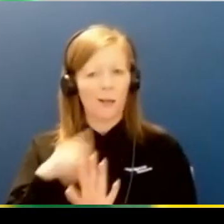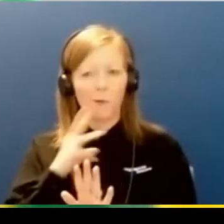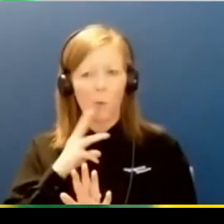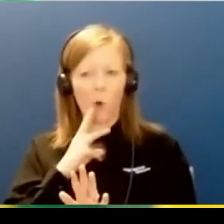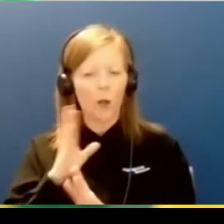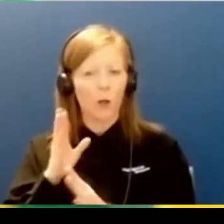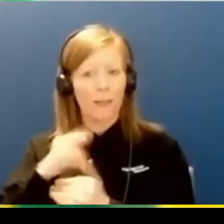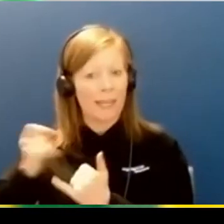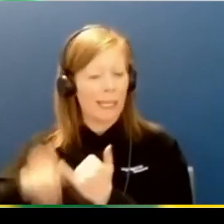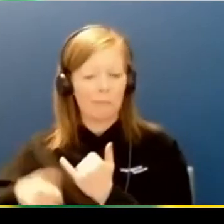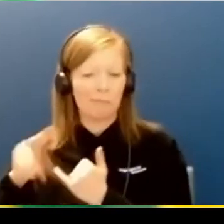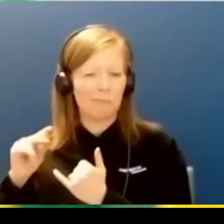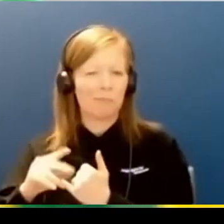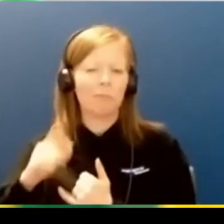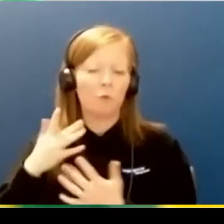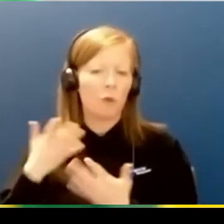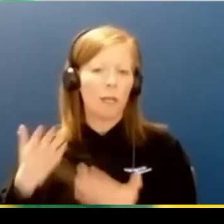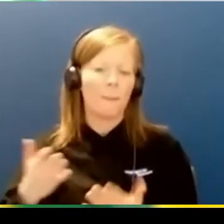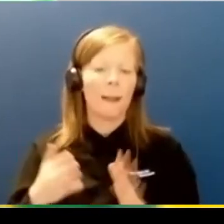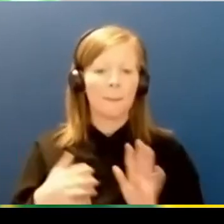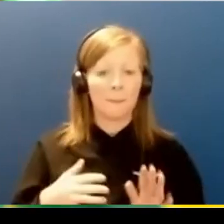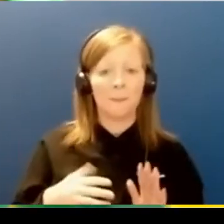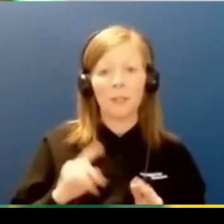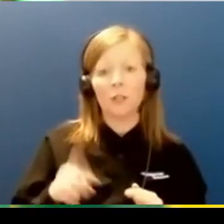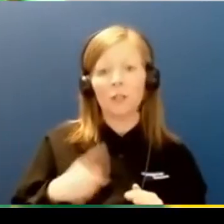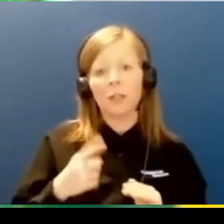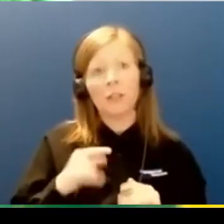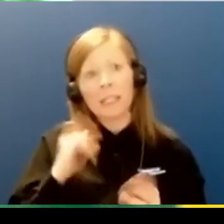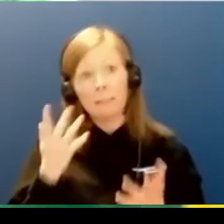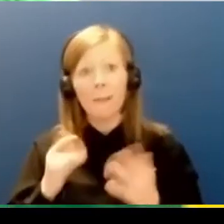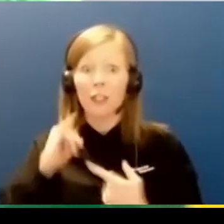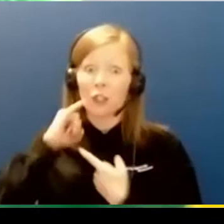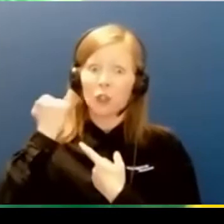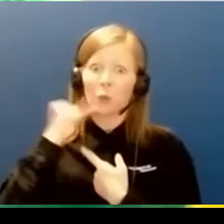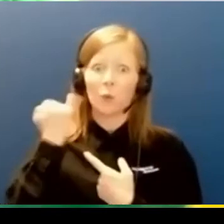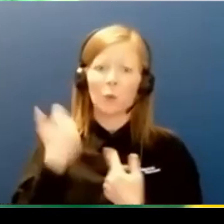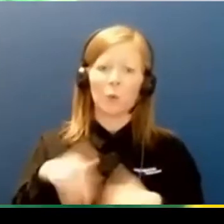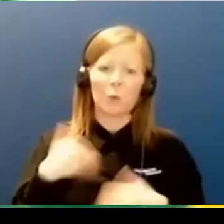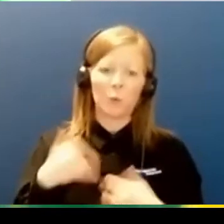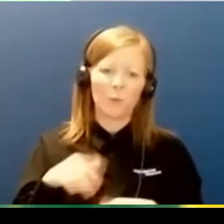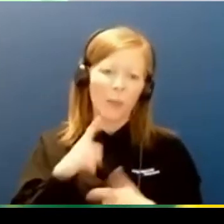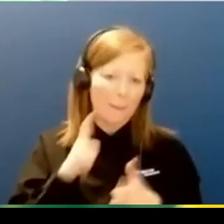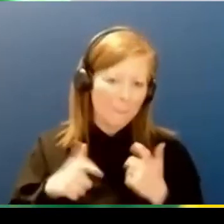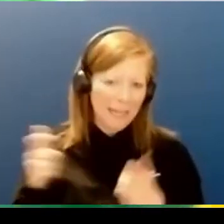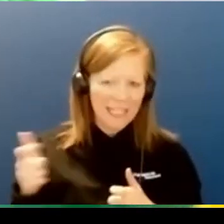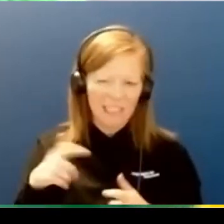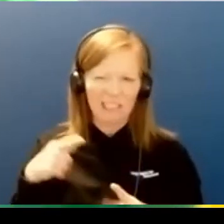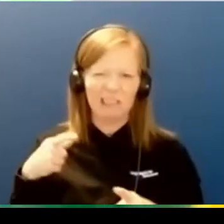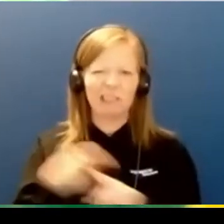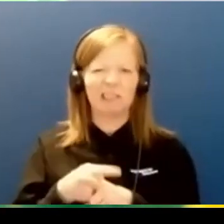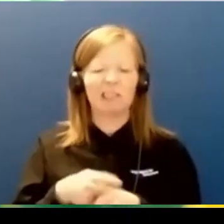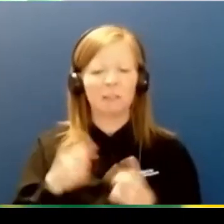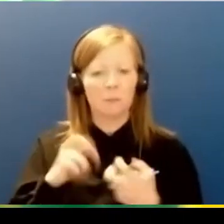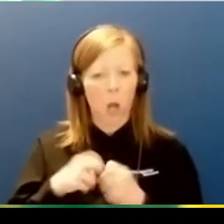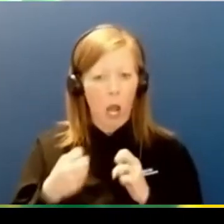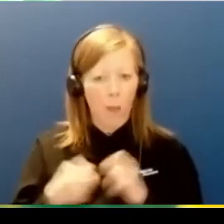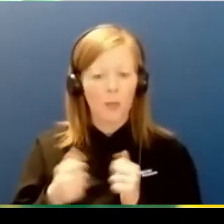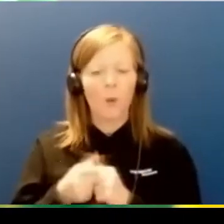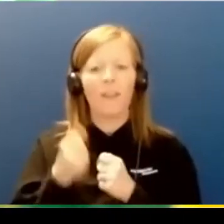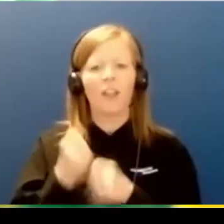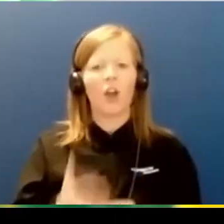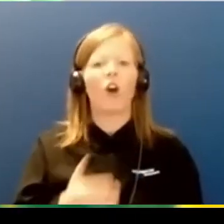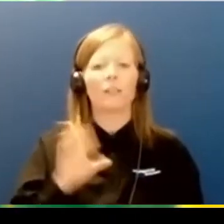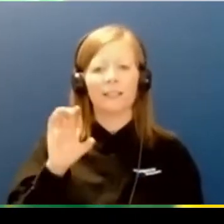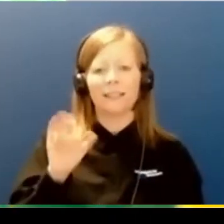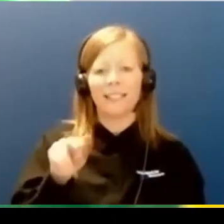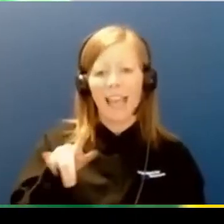helps fight off the worries about juice is one of the biggest culprits of causing cavities in our young age